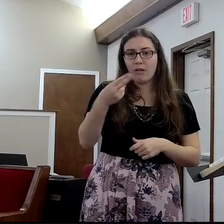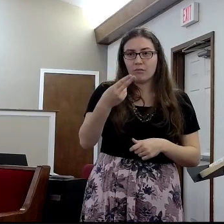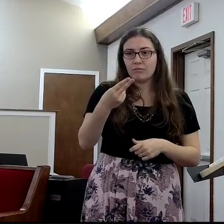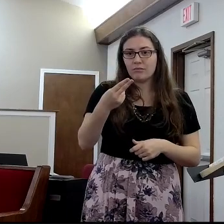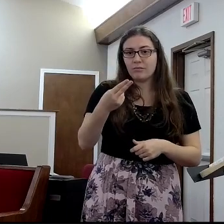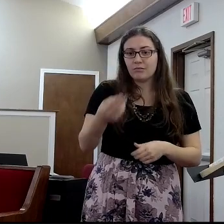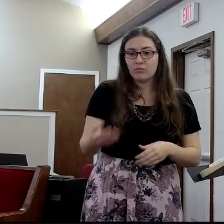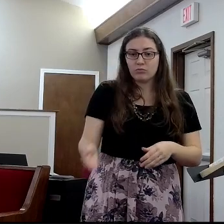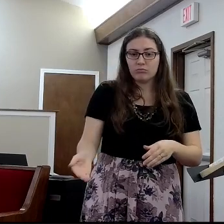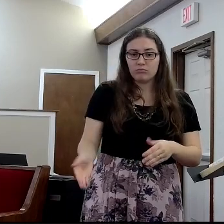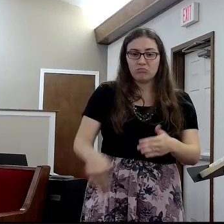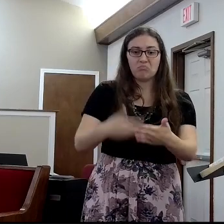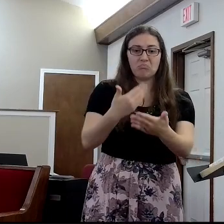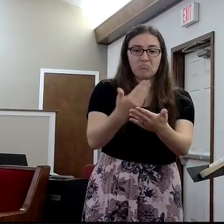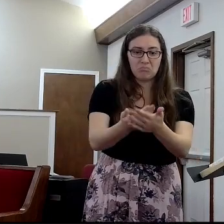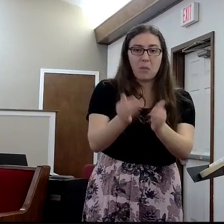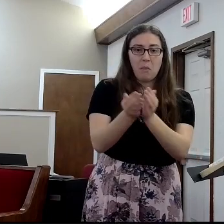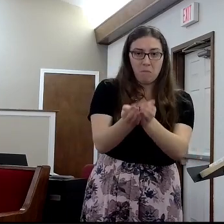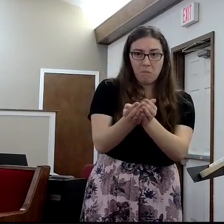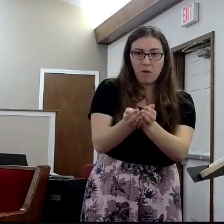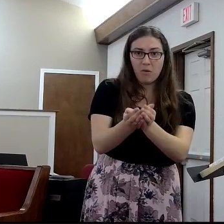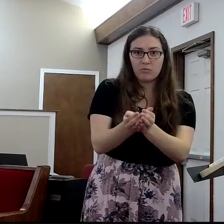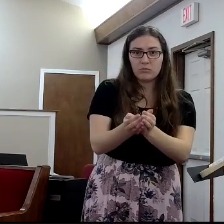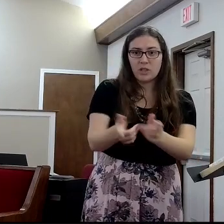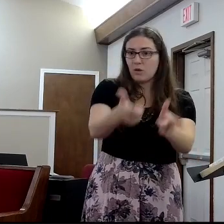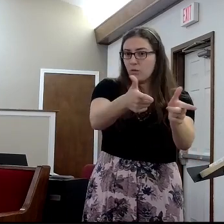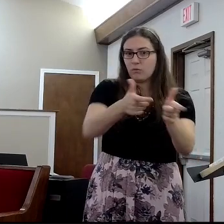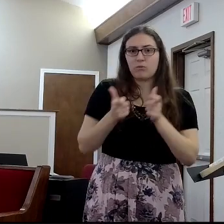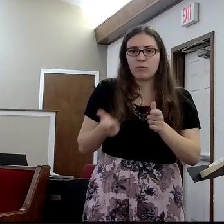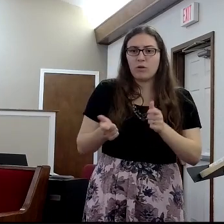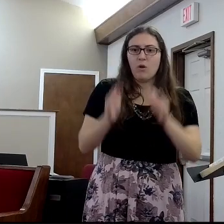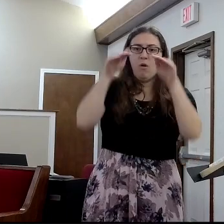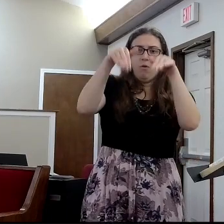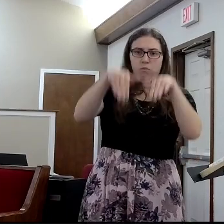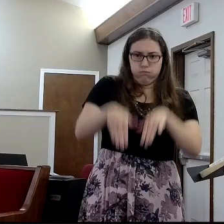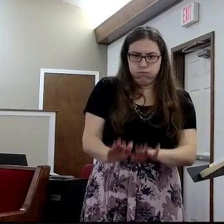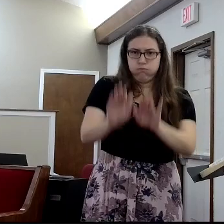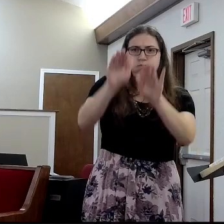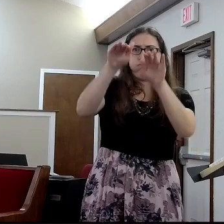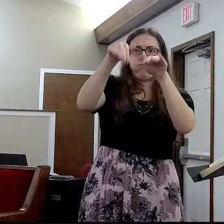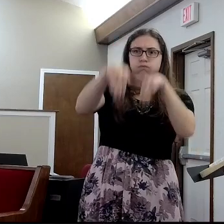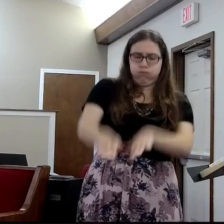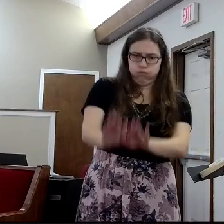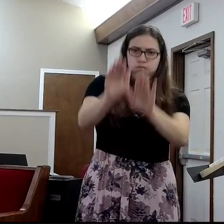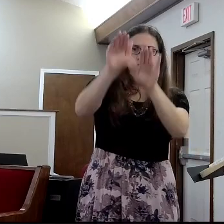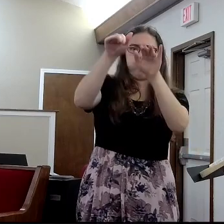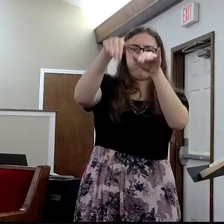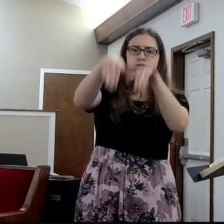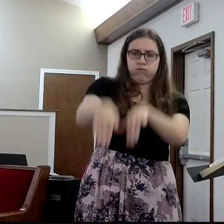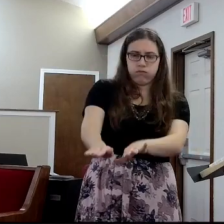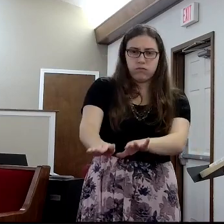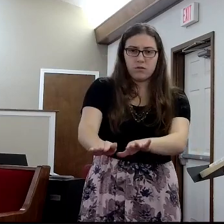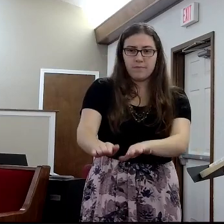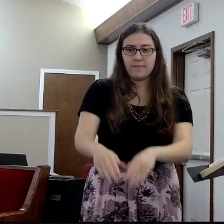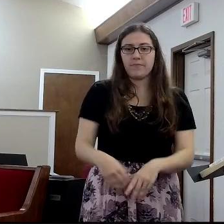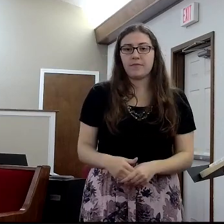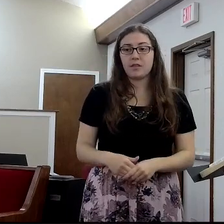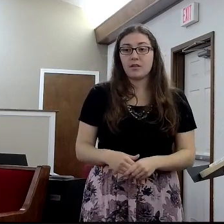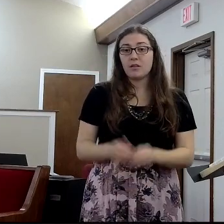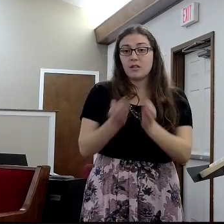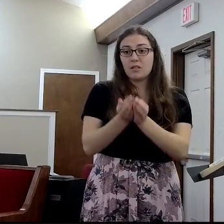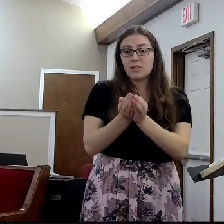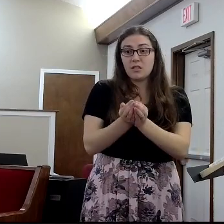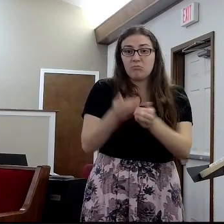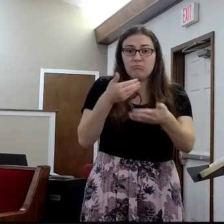right? Jonah gets on and then just the sea is just troubled beyond anything they've ever